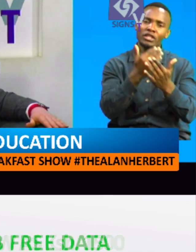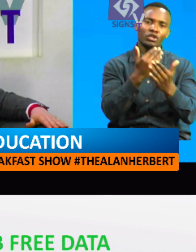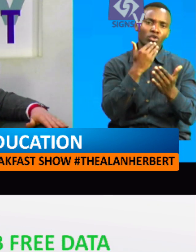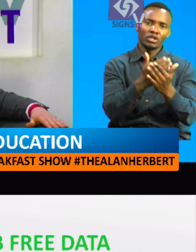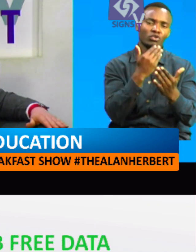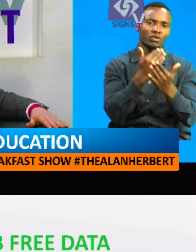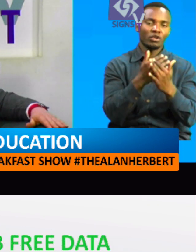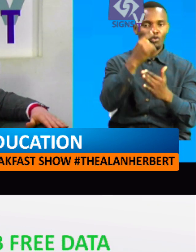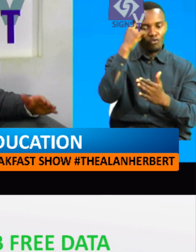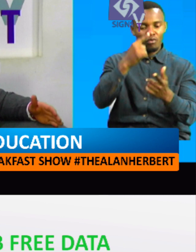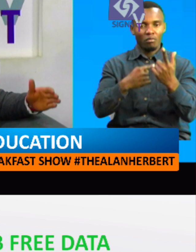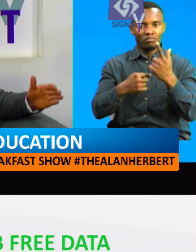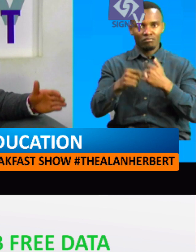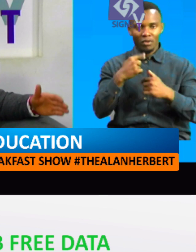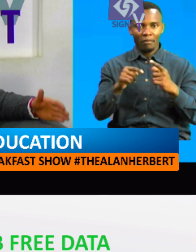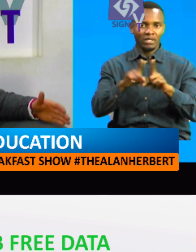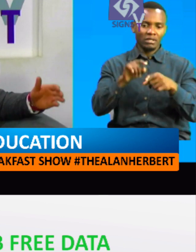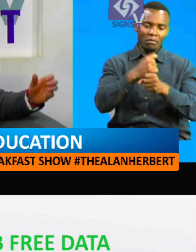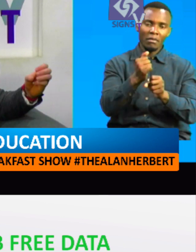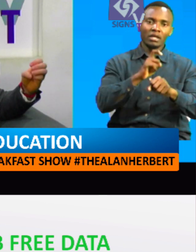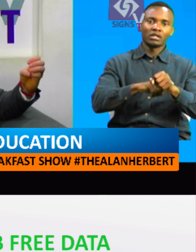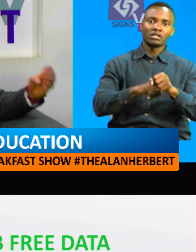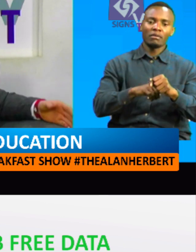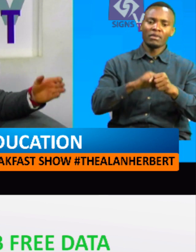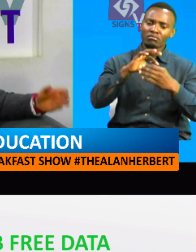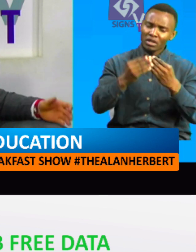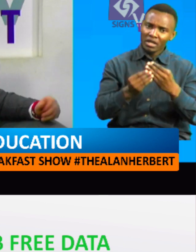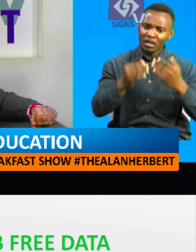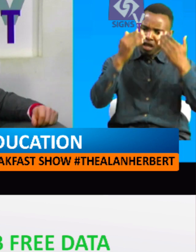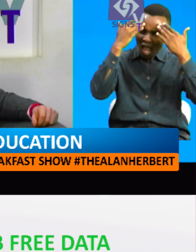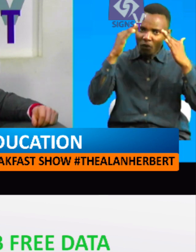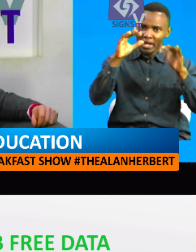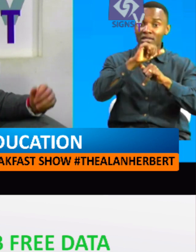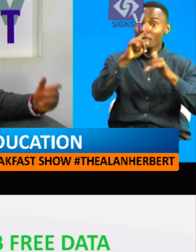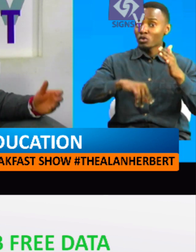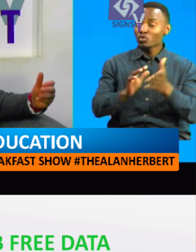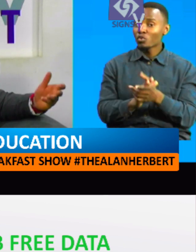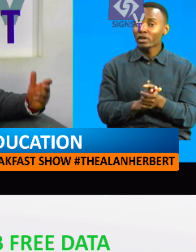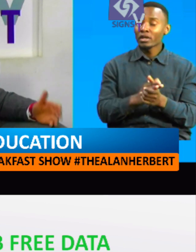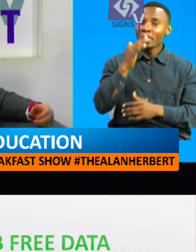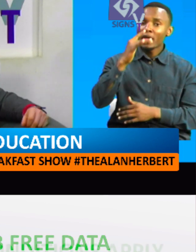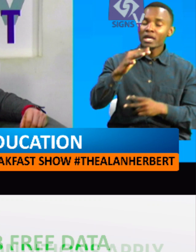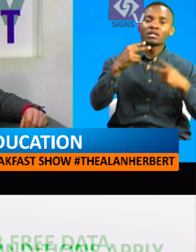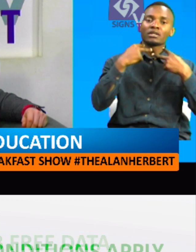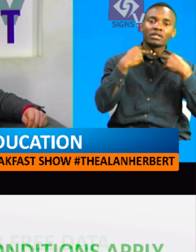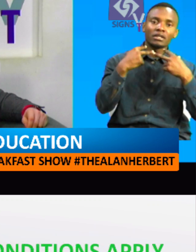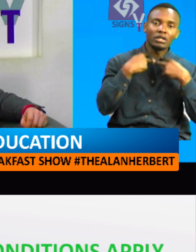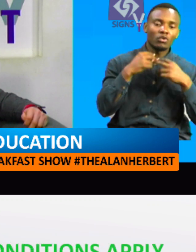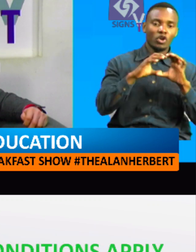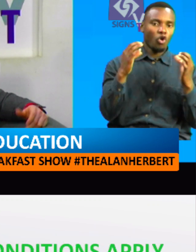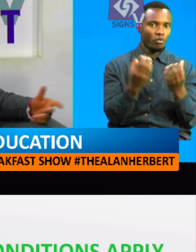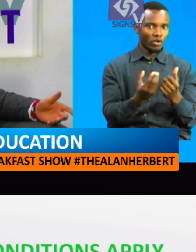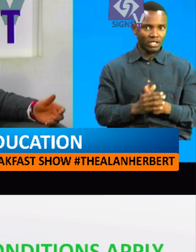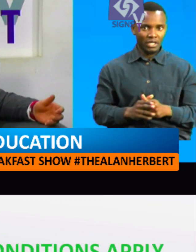much for making time for talking to us and creating the so much needed awareness about the